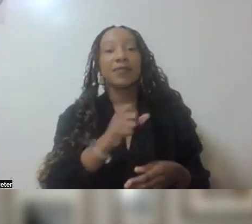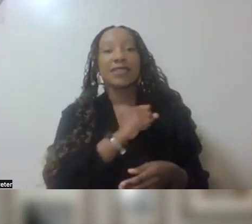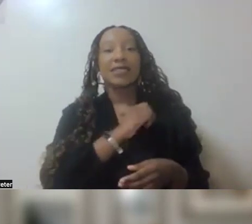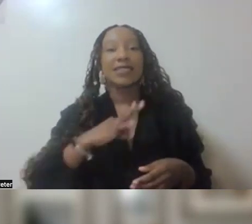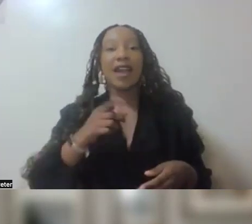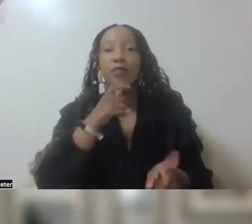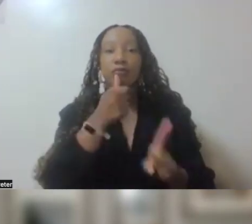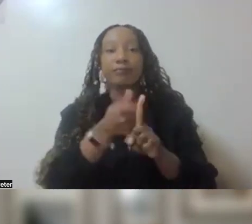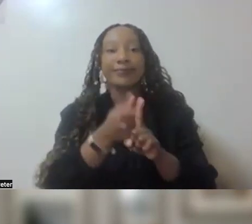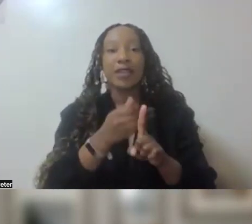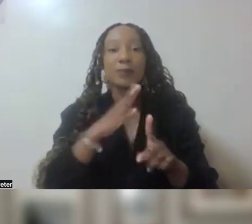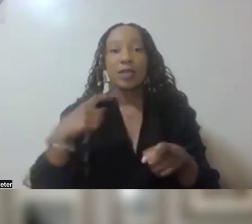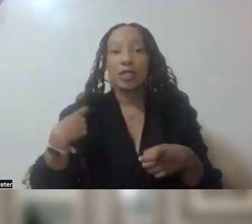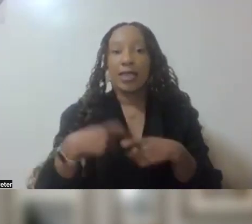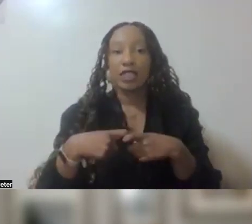have put